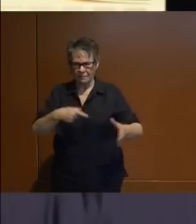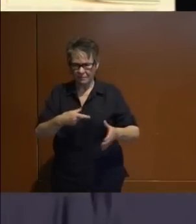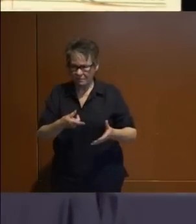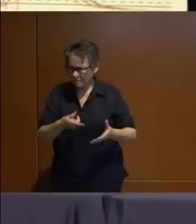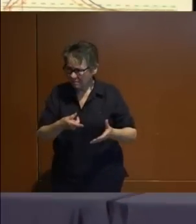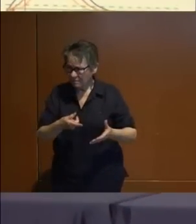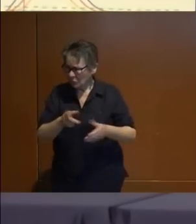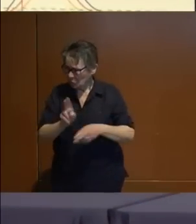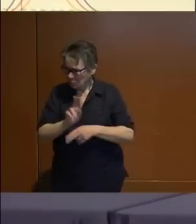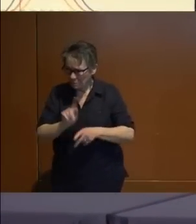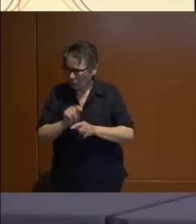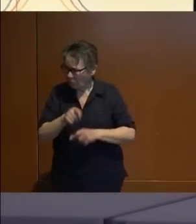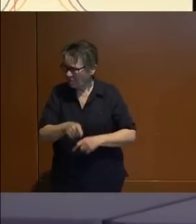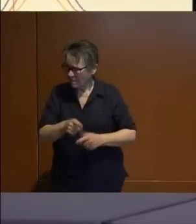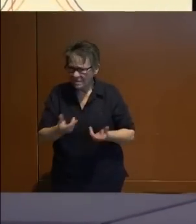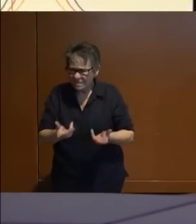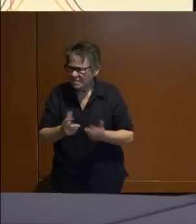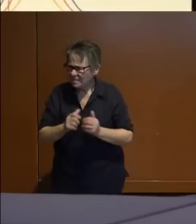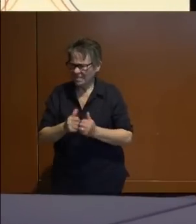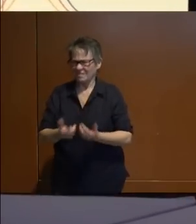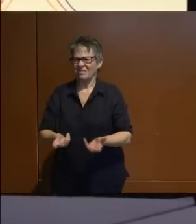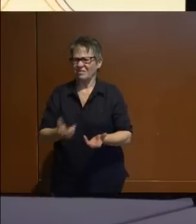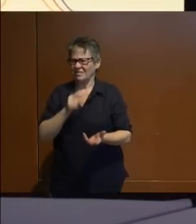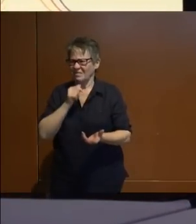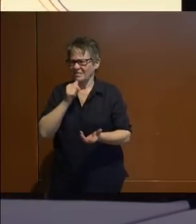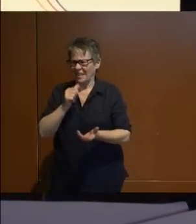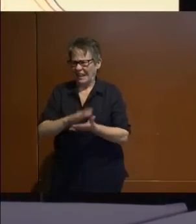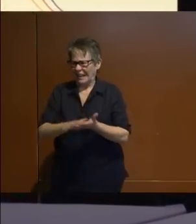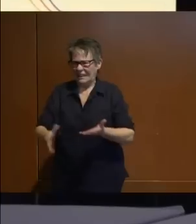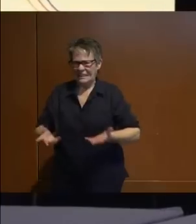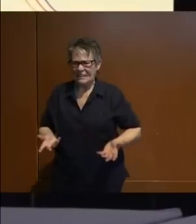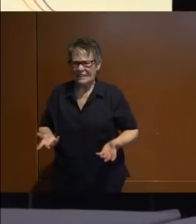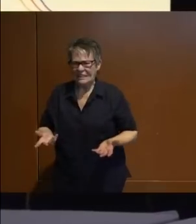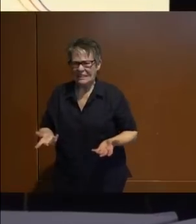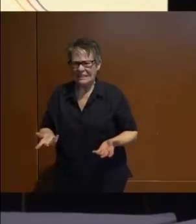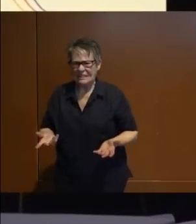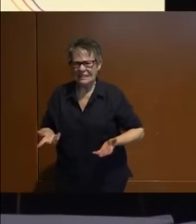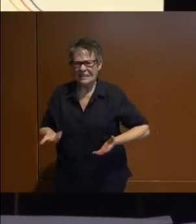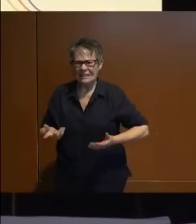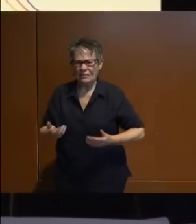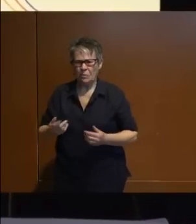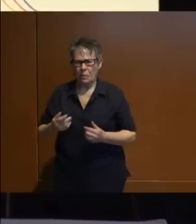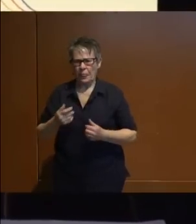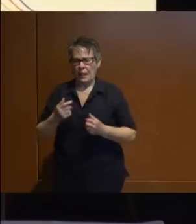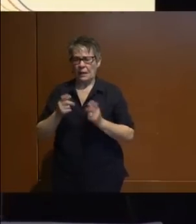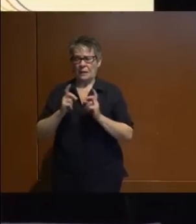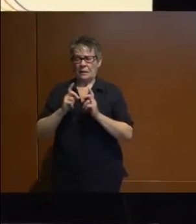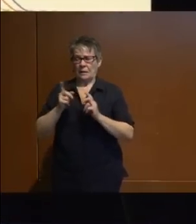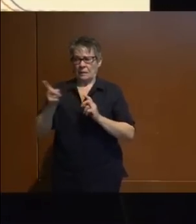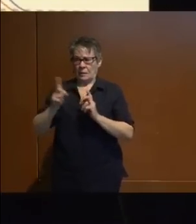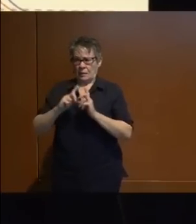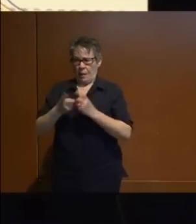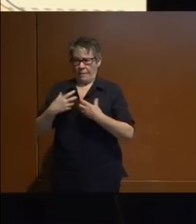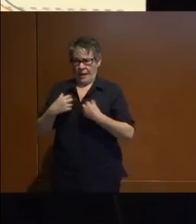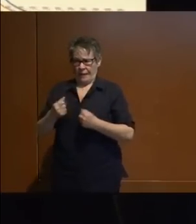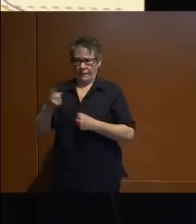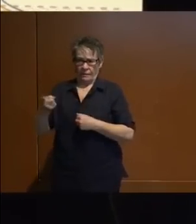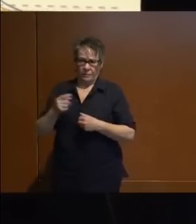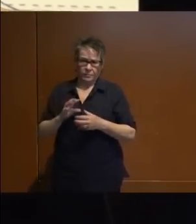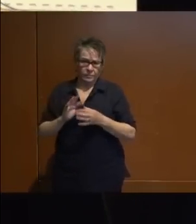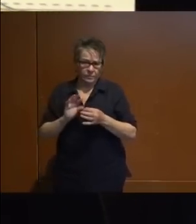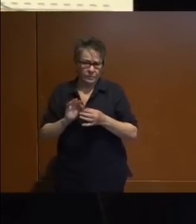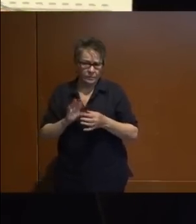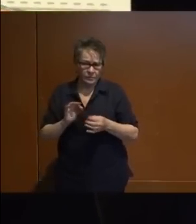full inventory of every ventilator we have in New Jersey. There's universal ventilators, there's adult